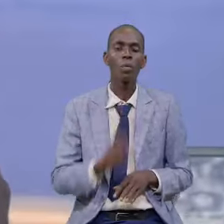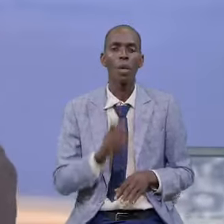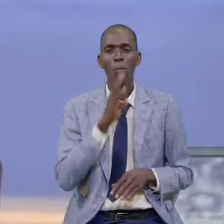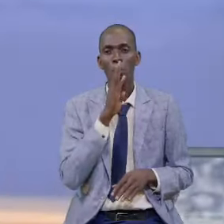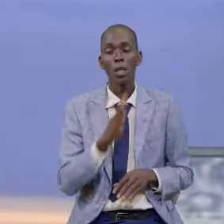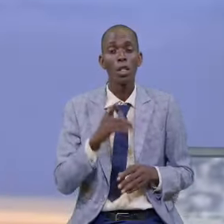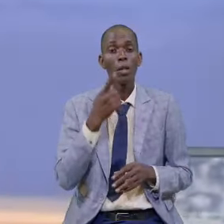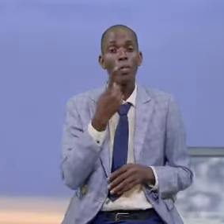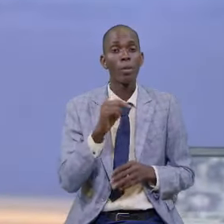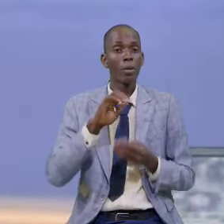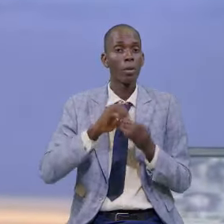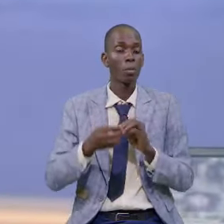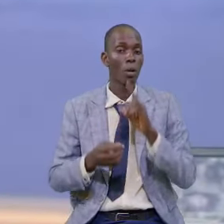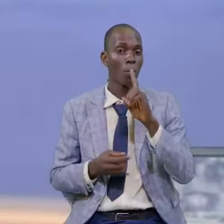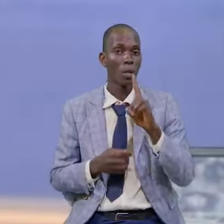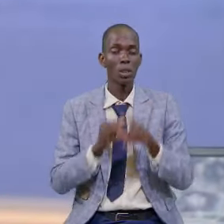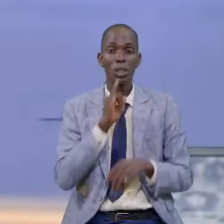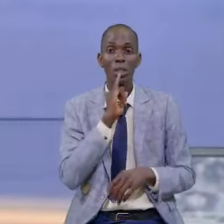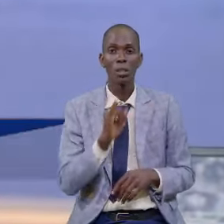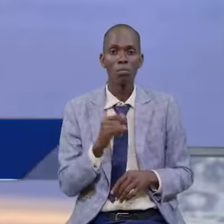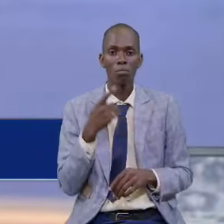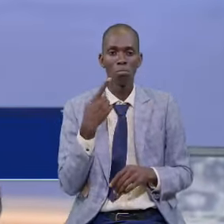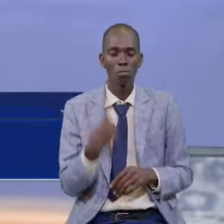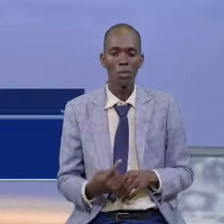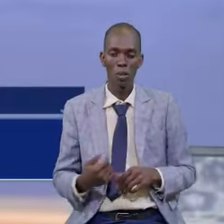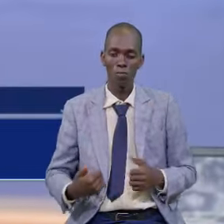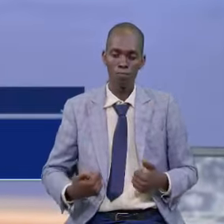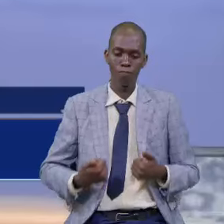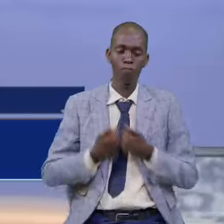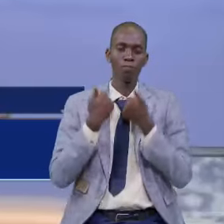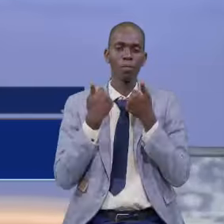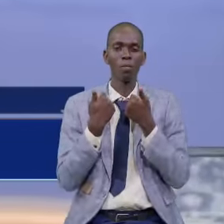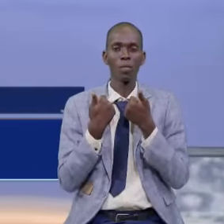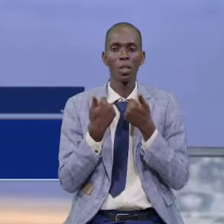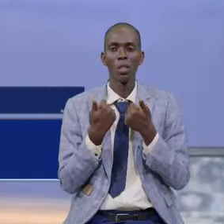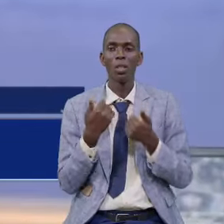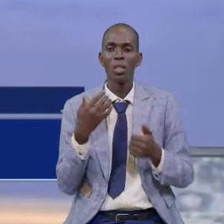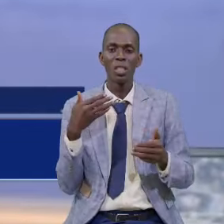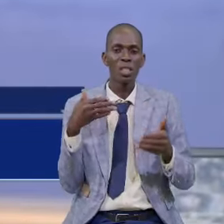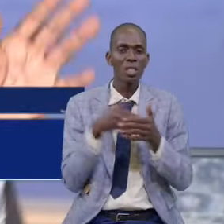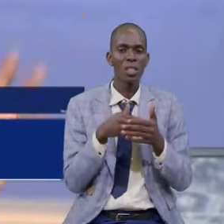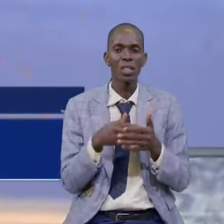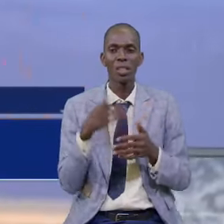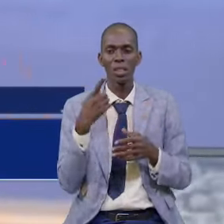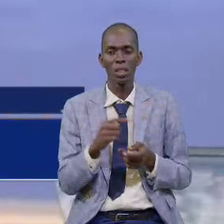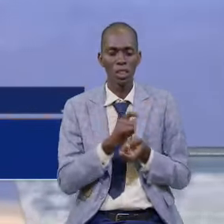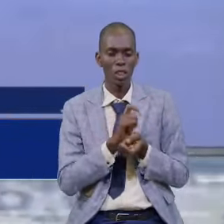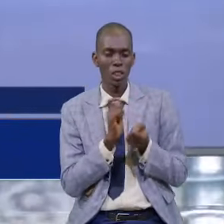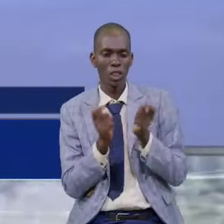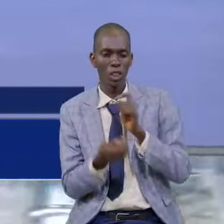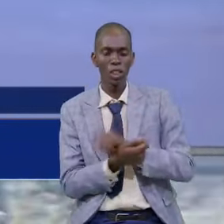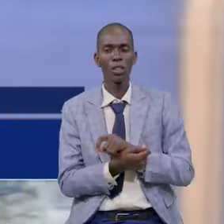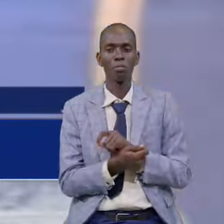is the confrontation against the change mastery. Change